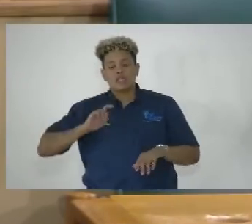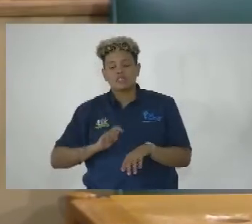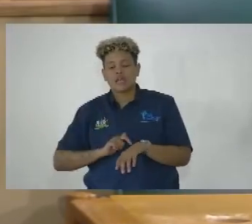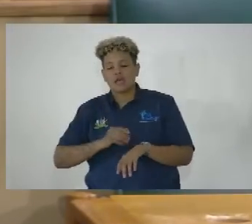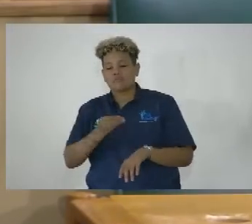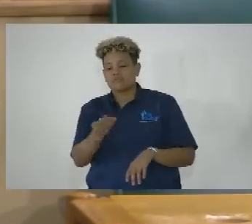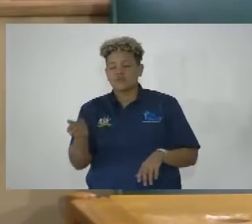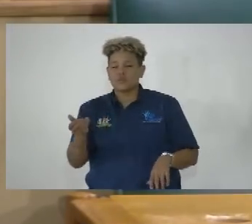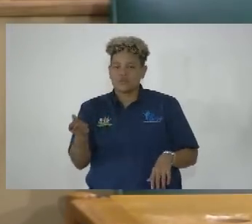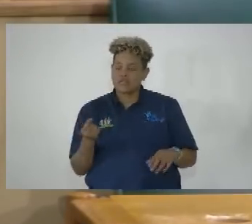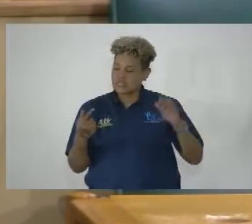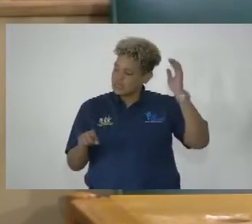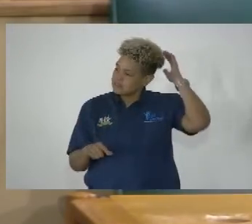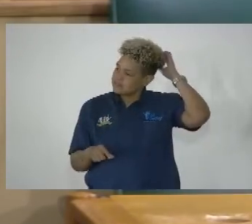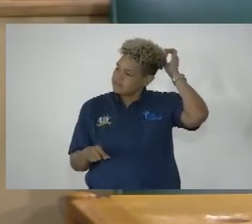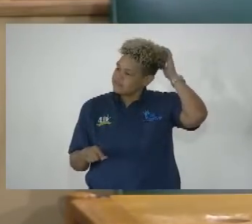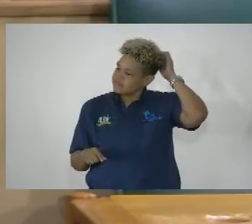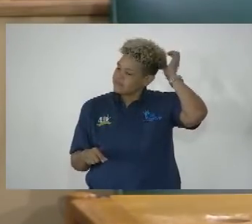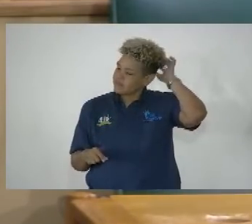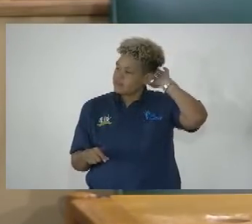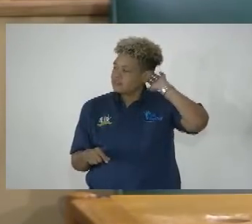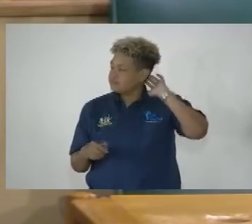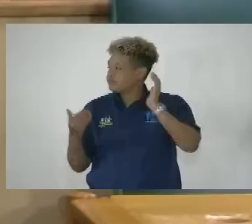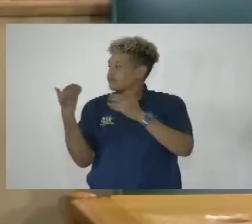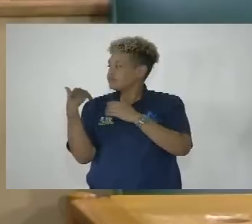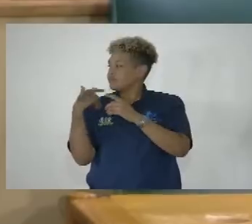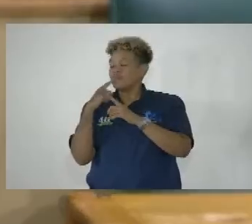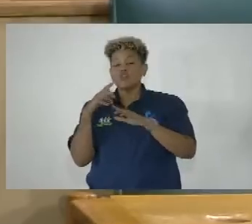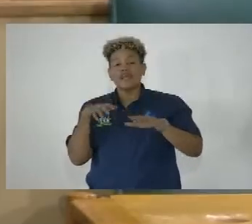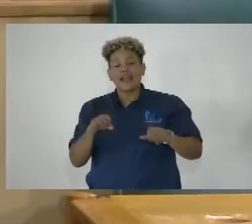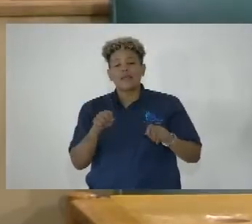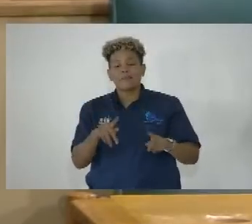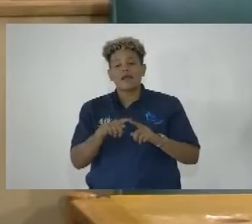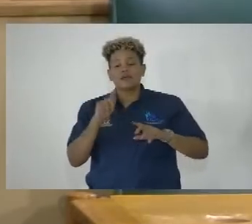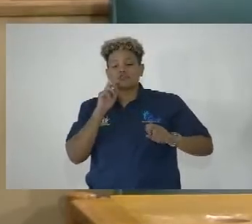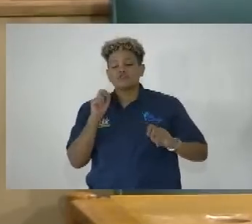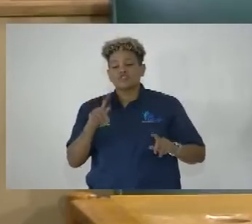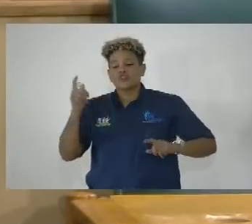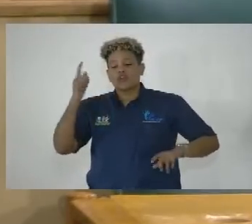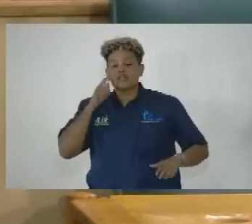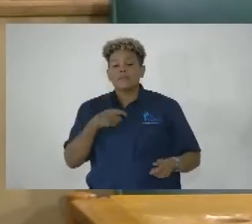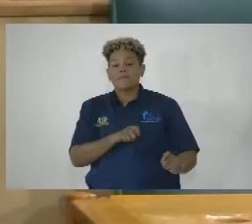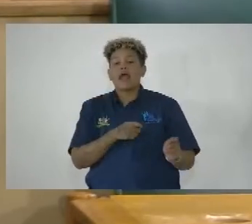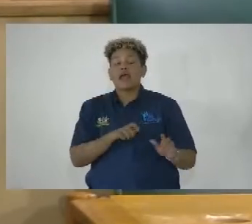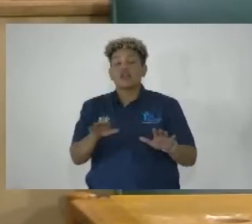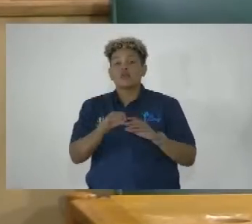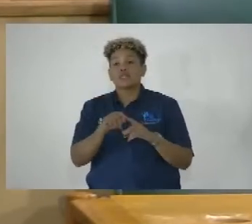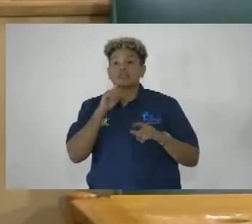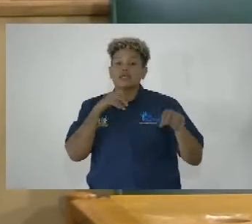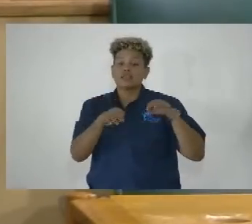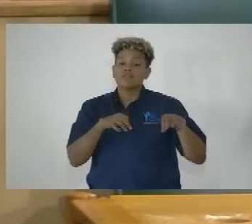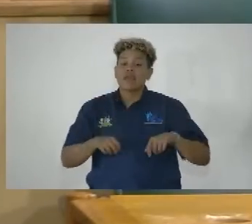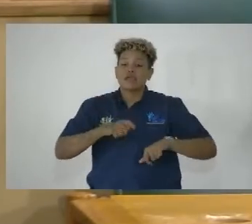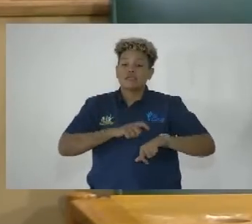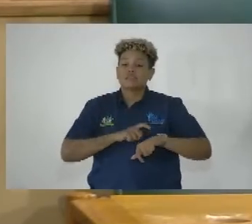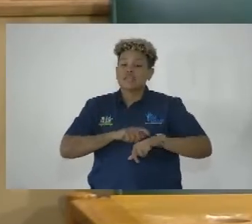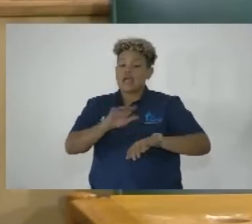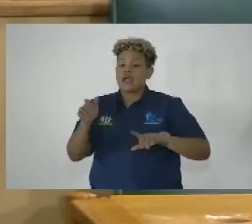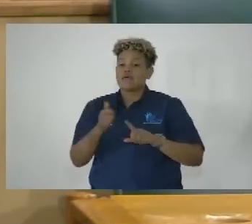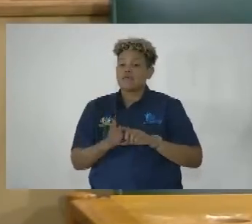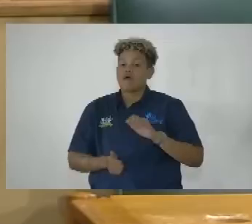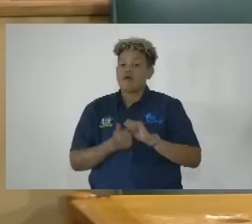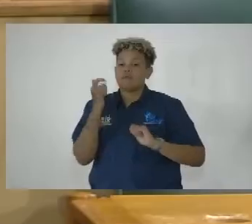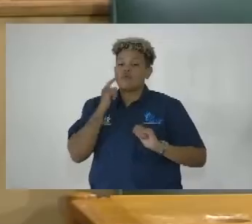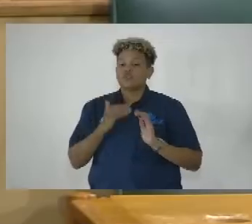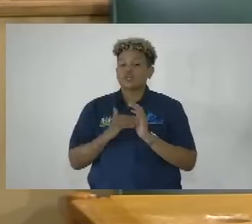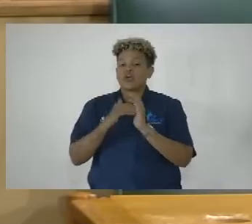The obligations to reclaim and restore the mined-out pits within a defined period are most